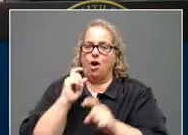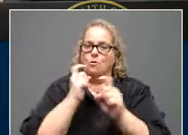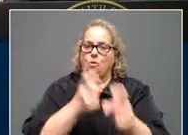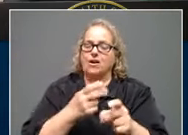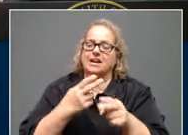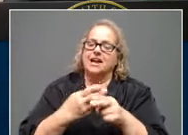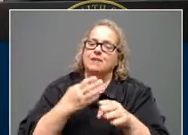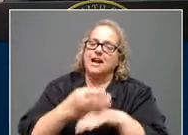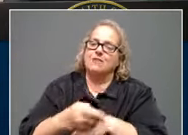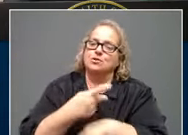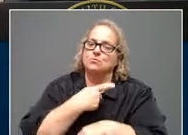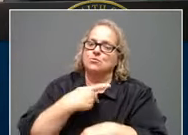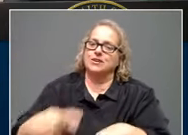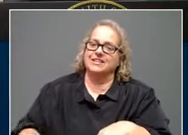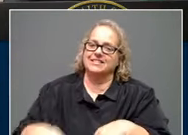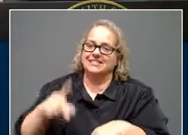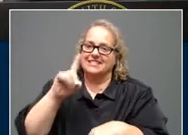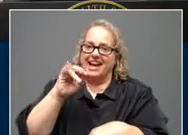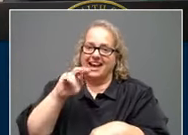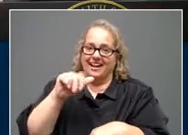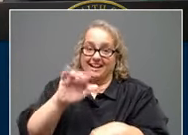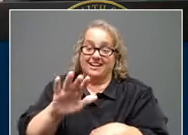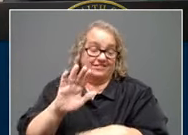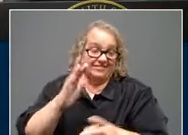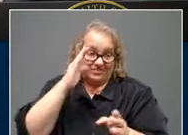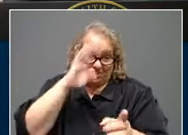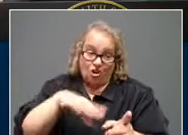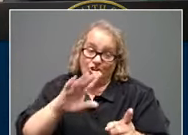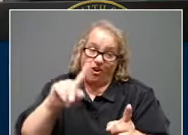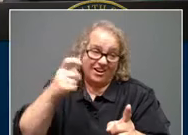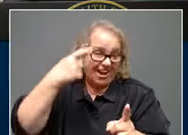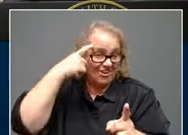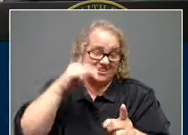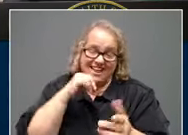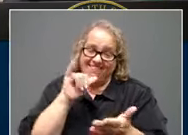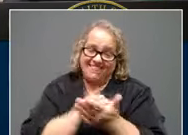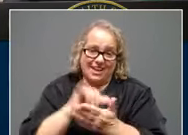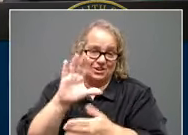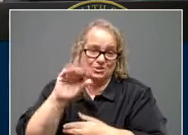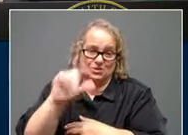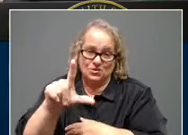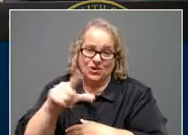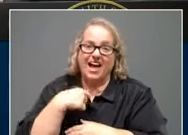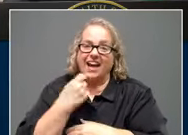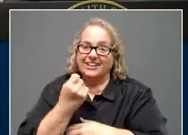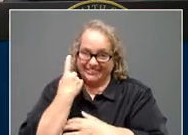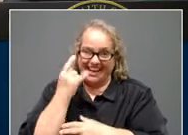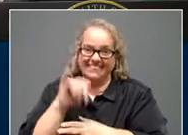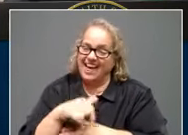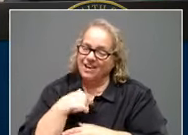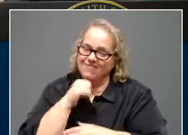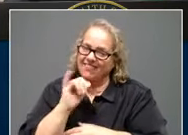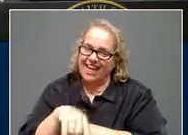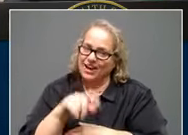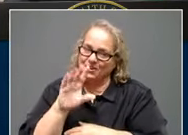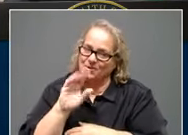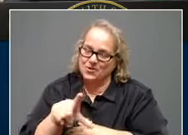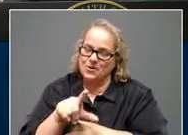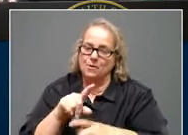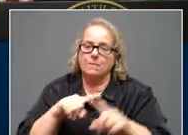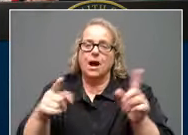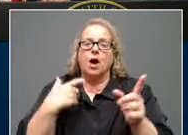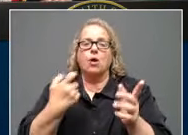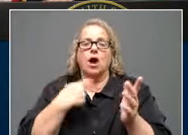from your governor is nowhere near that cool. I get that. But I wanted to make sure that we recognize